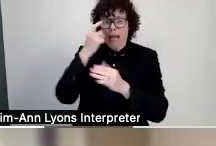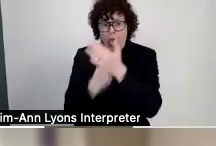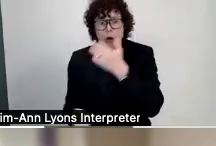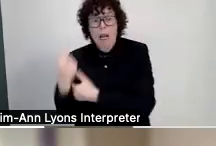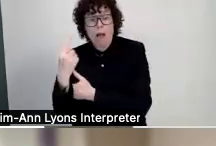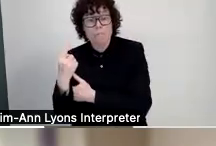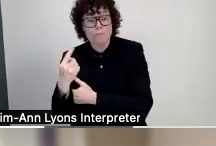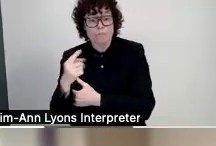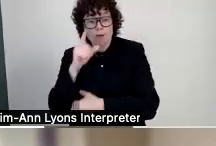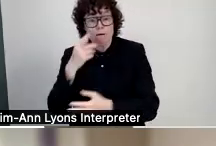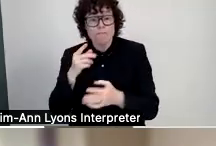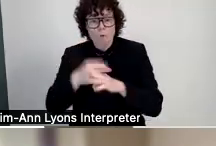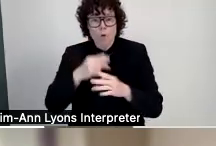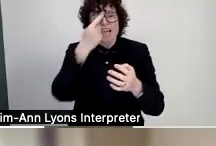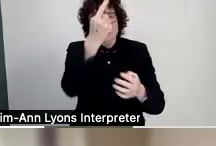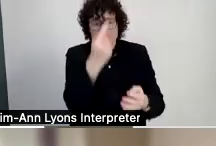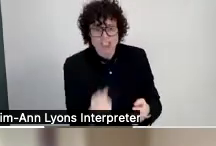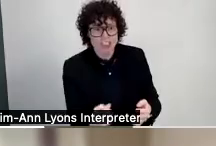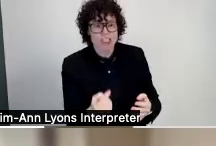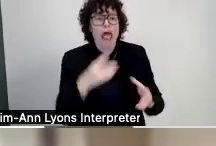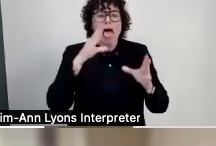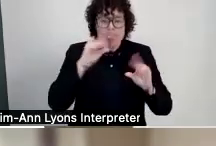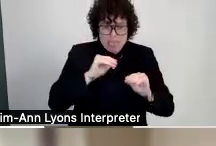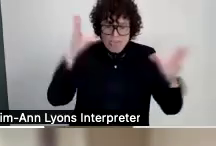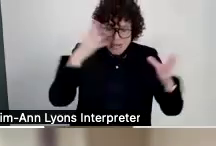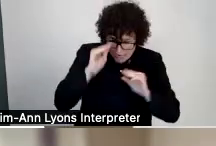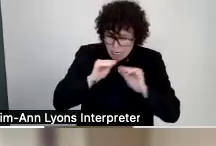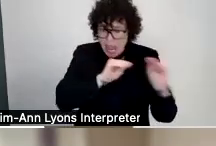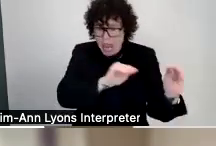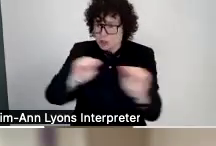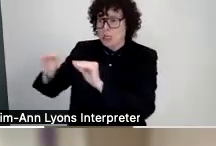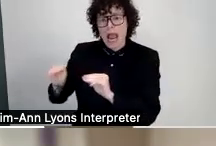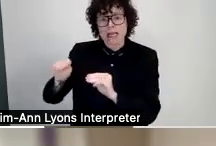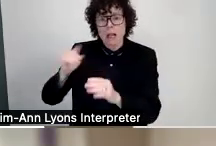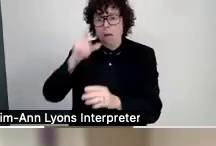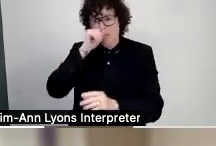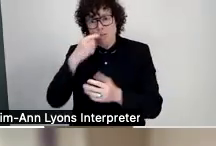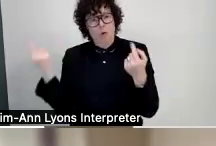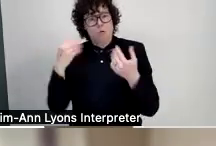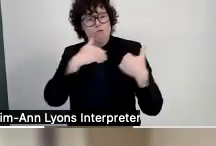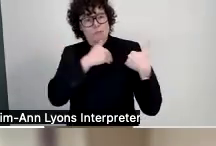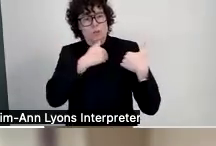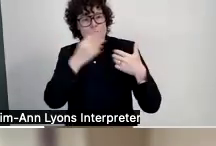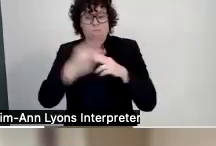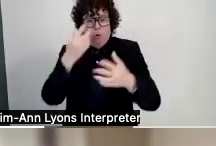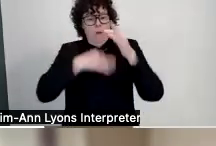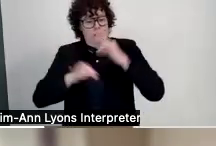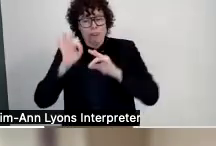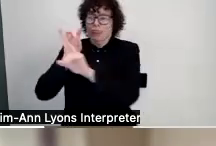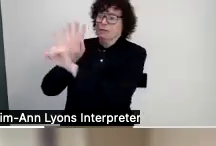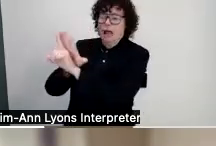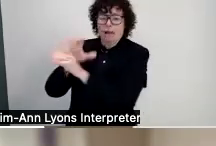accreditation authorities and educators about how to use the framework. Accreditation authorities are groups that make sure that